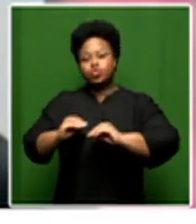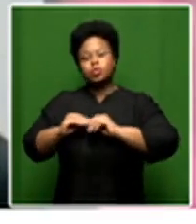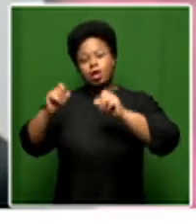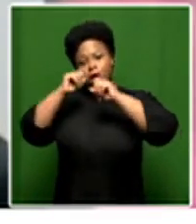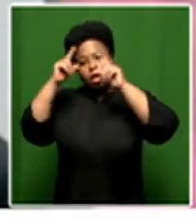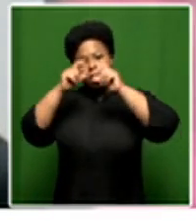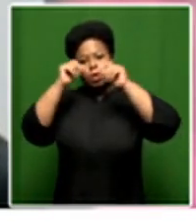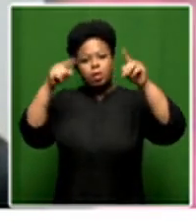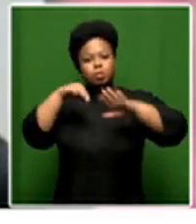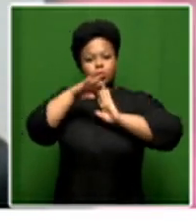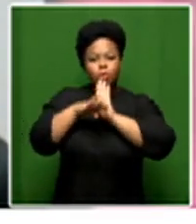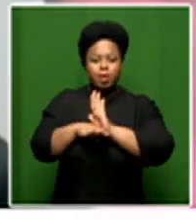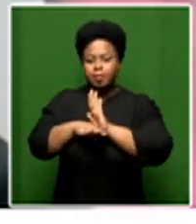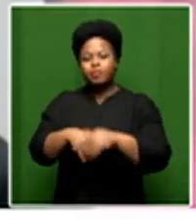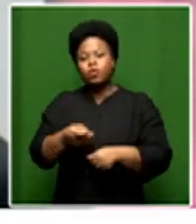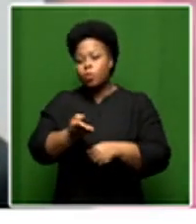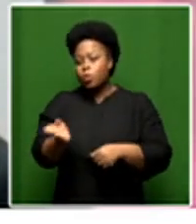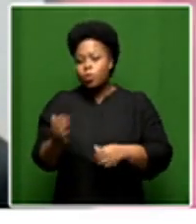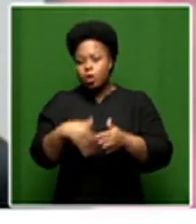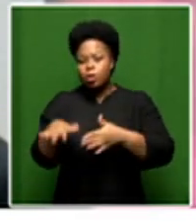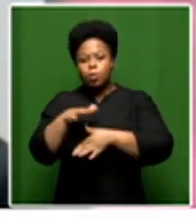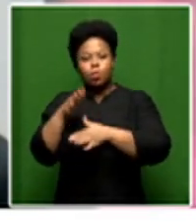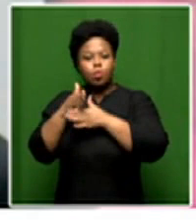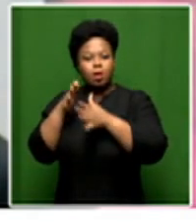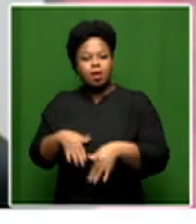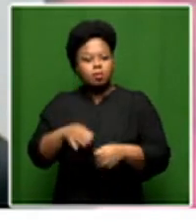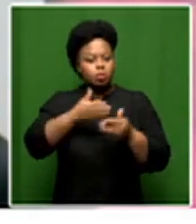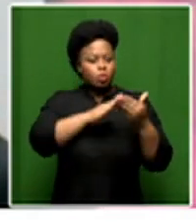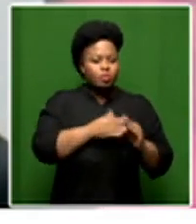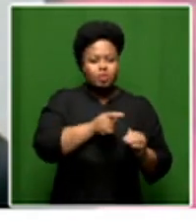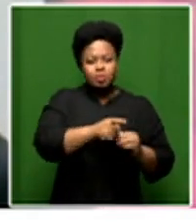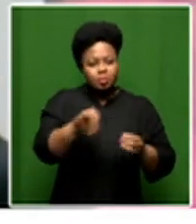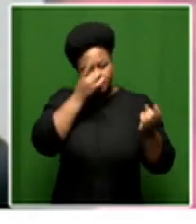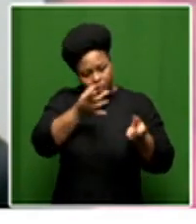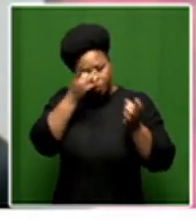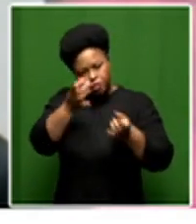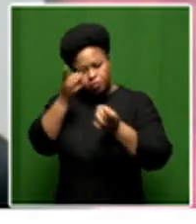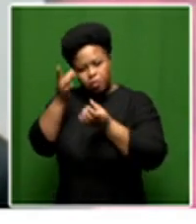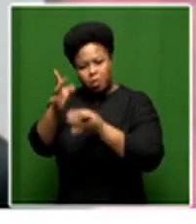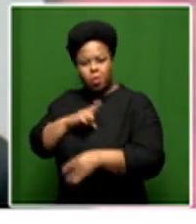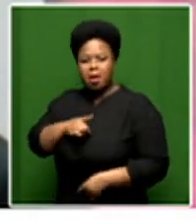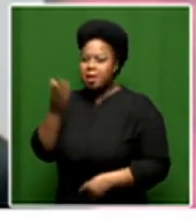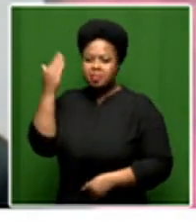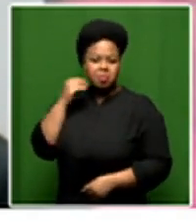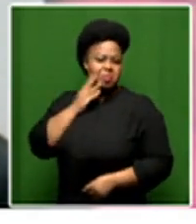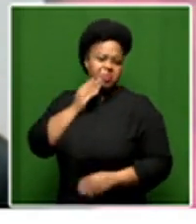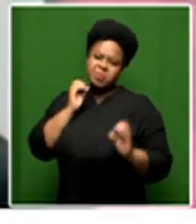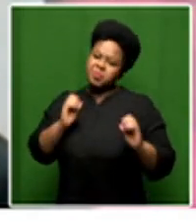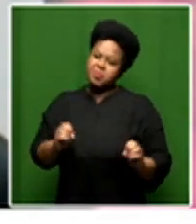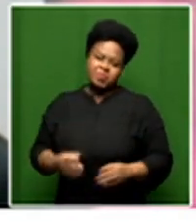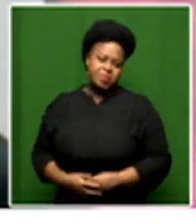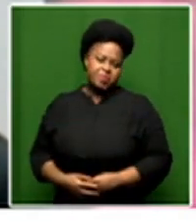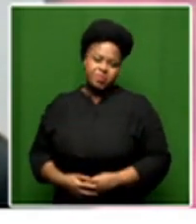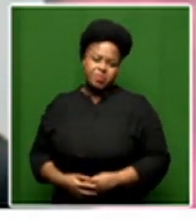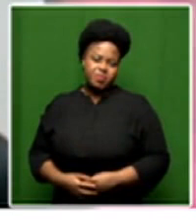awareness programs, not only for society but also for healthcare workers, on the things that have never been they've